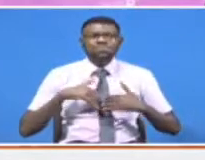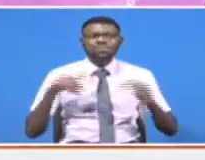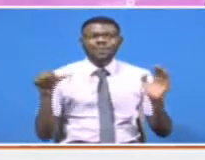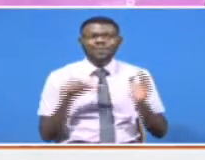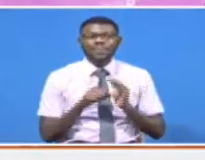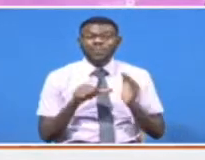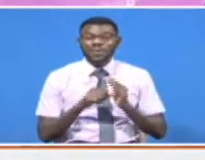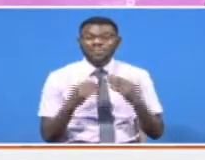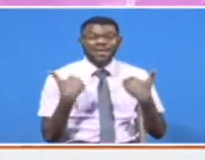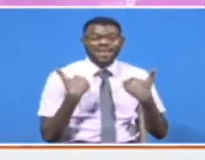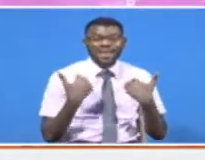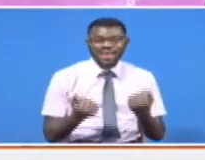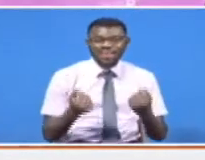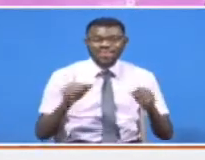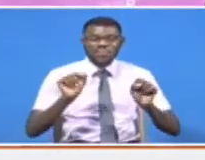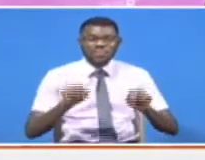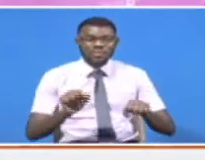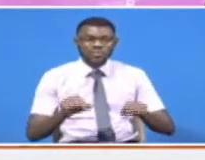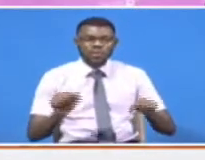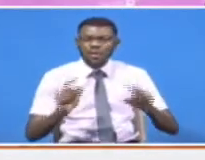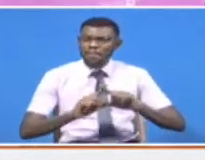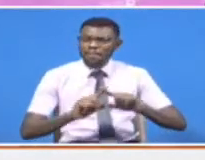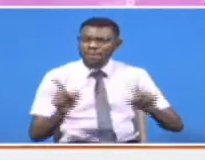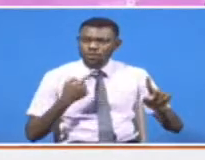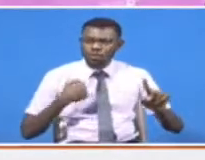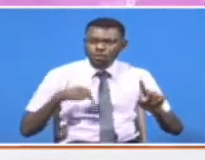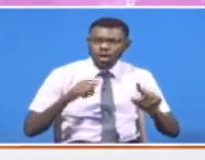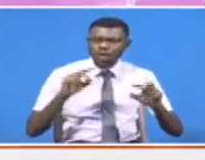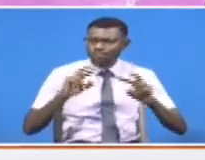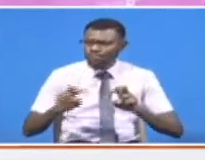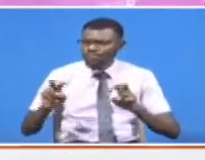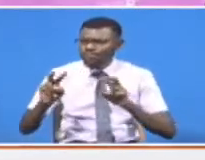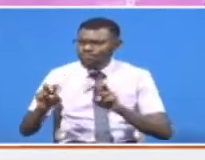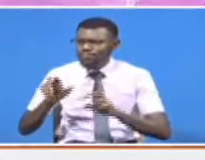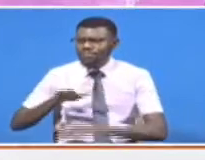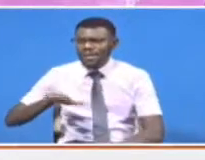cause you a lot of health problems. But we are measuring many other gases